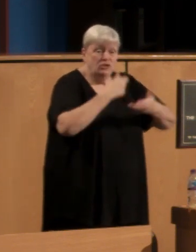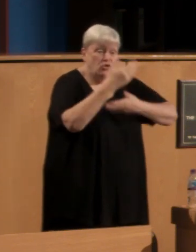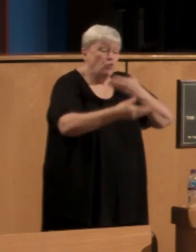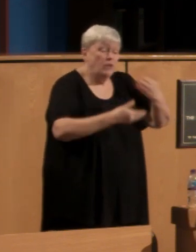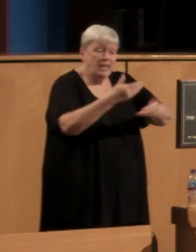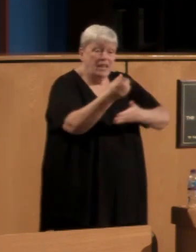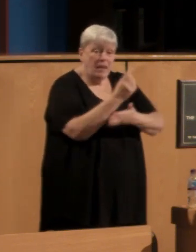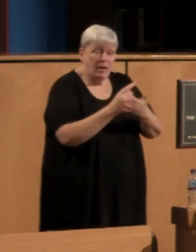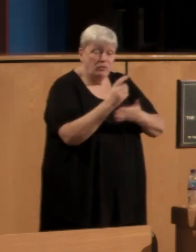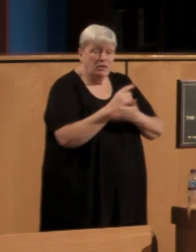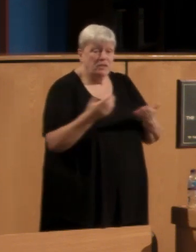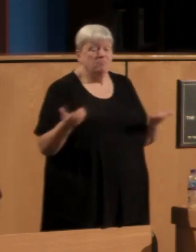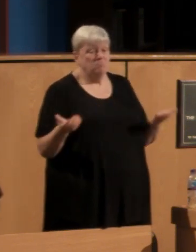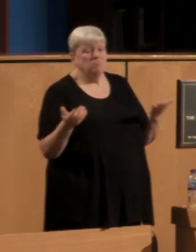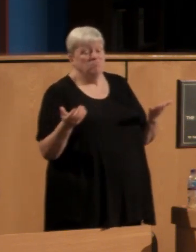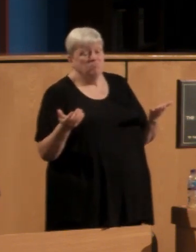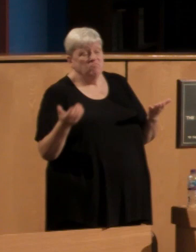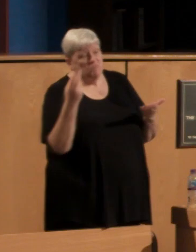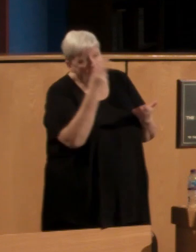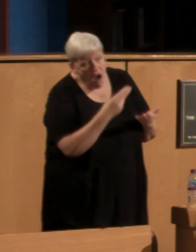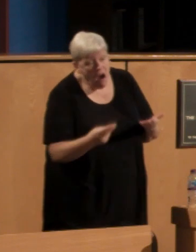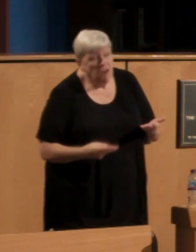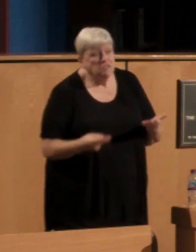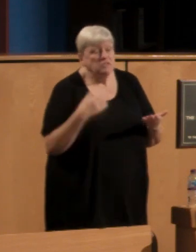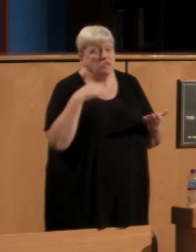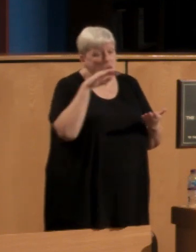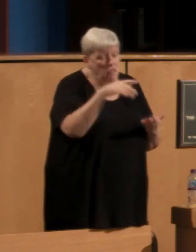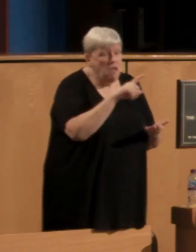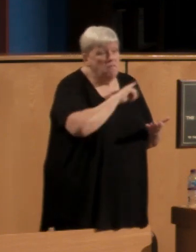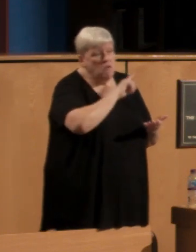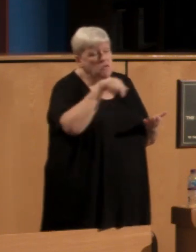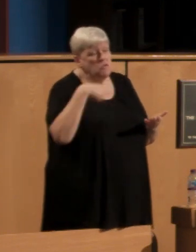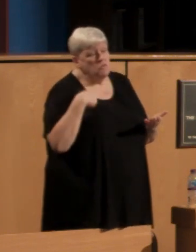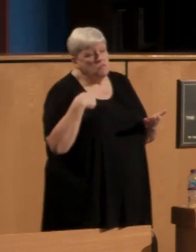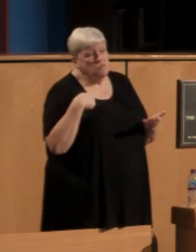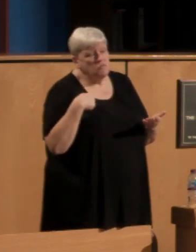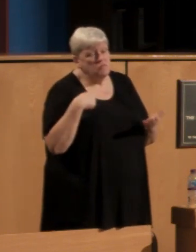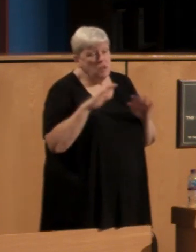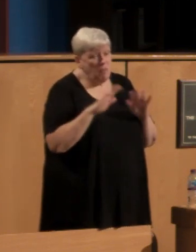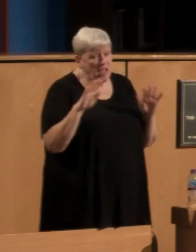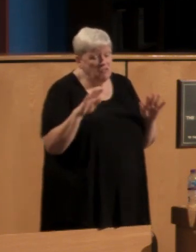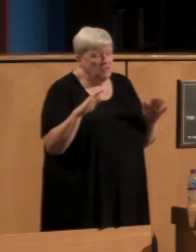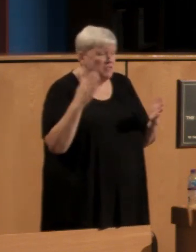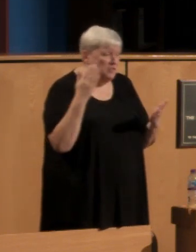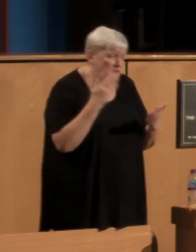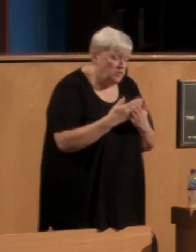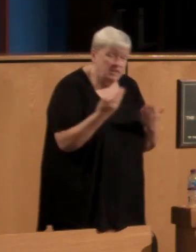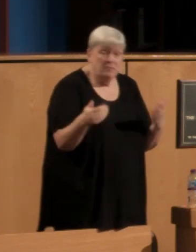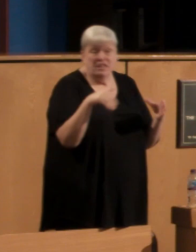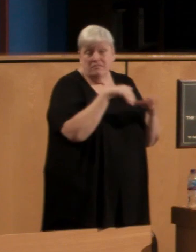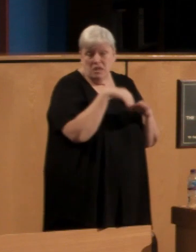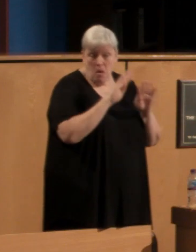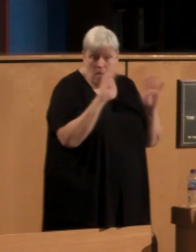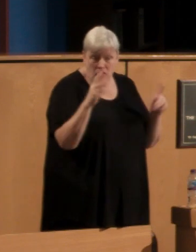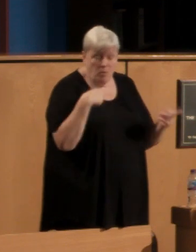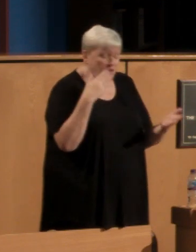there for. They're there for a story. They're there for art. They're not there for a panel, unless you are here now for a panel, but not when